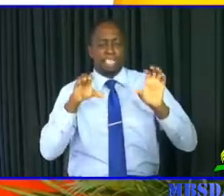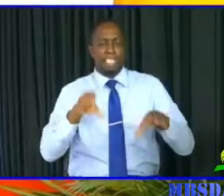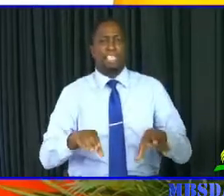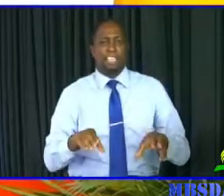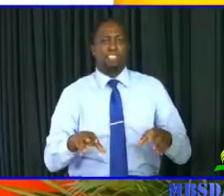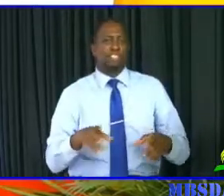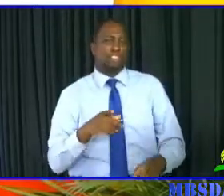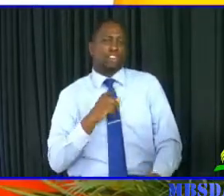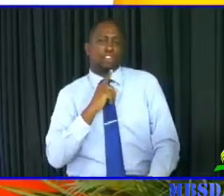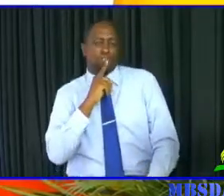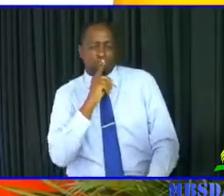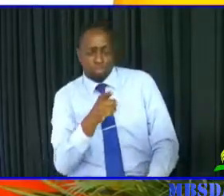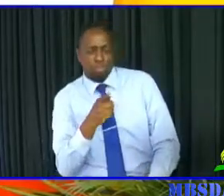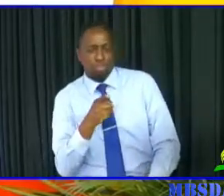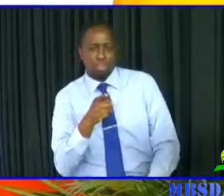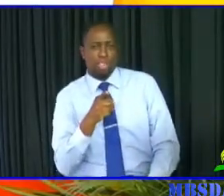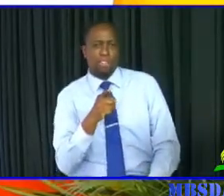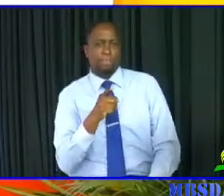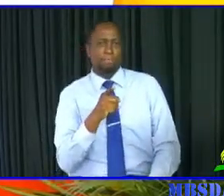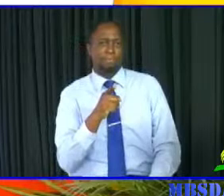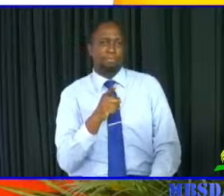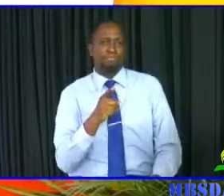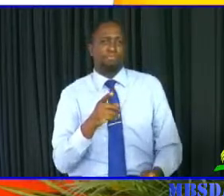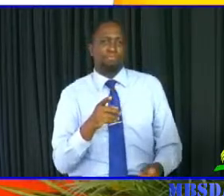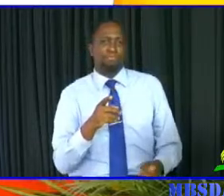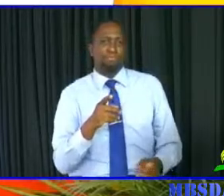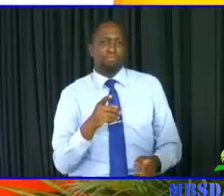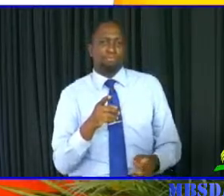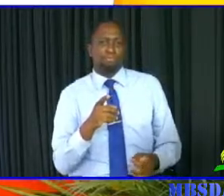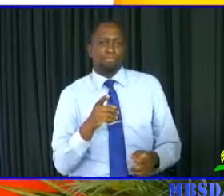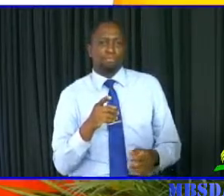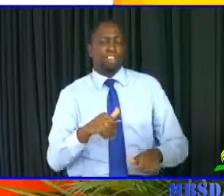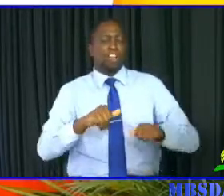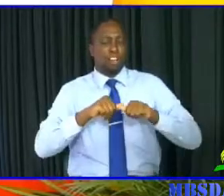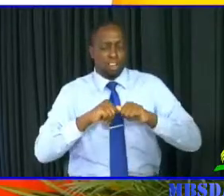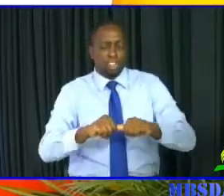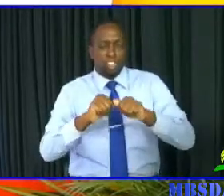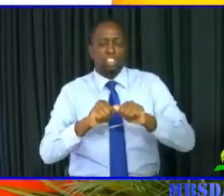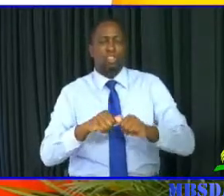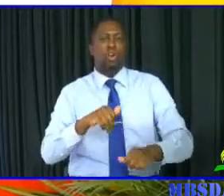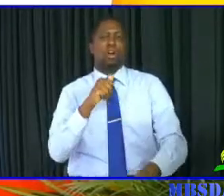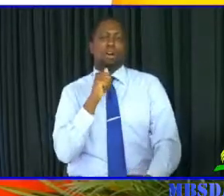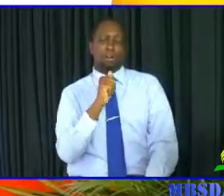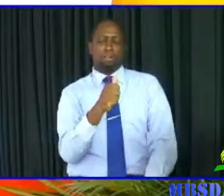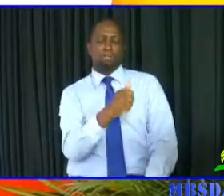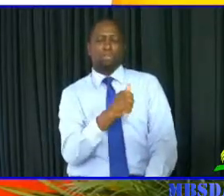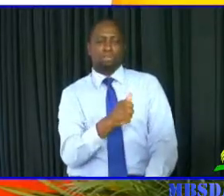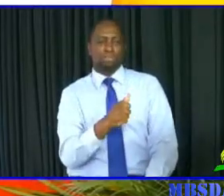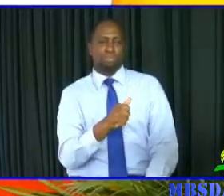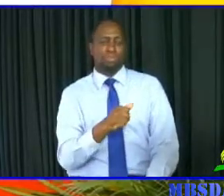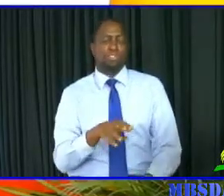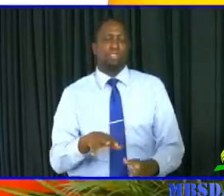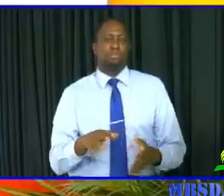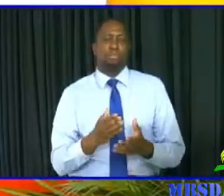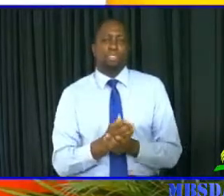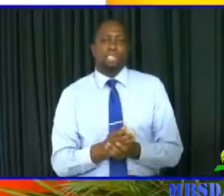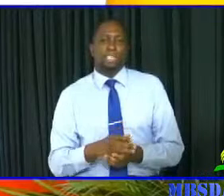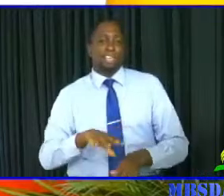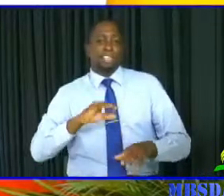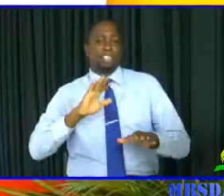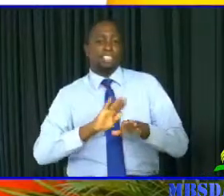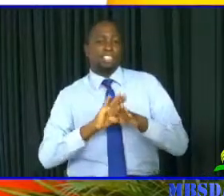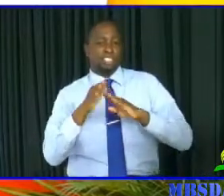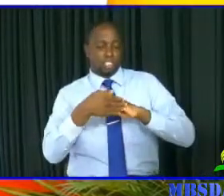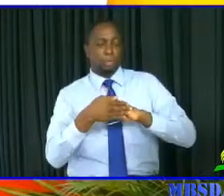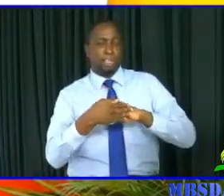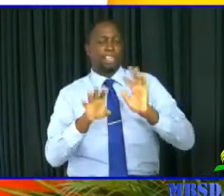For example, Jamaica gained independence some 58 years, 2 months, 1 week,